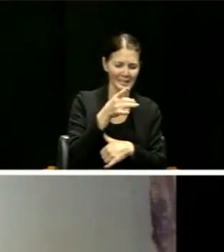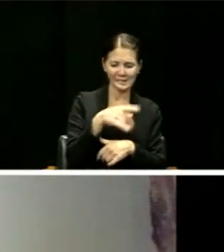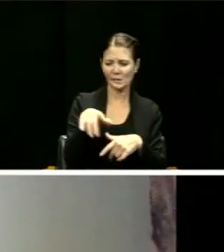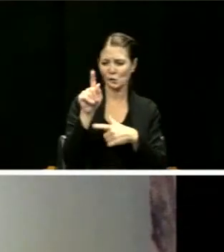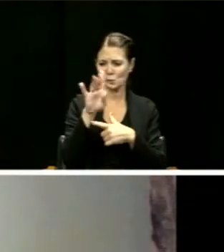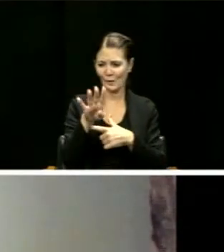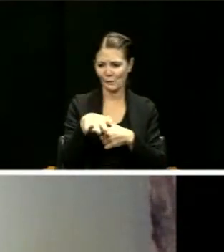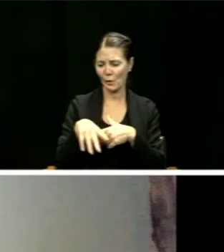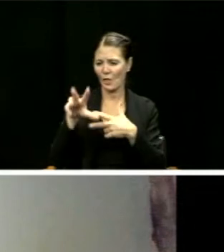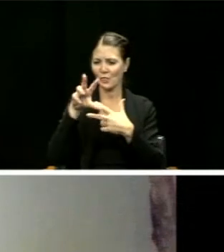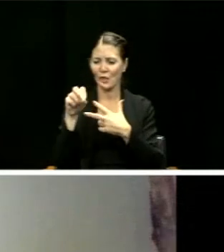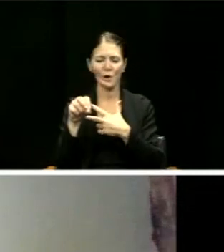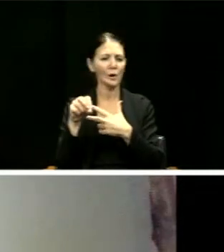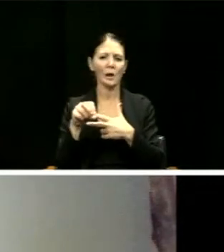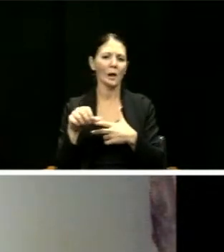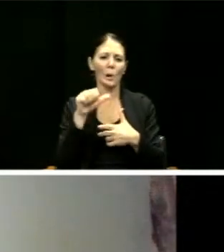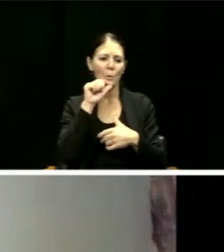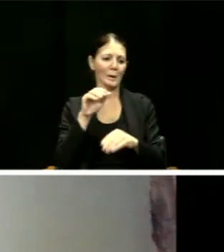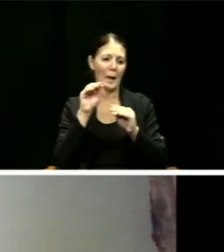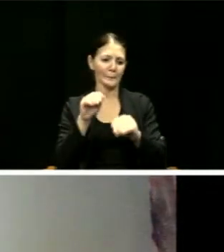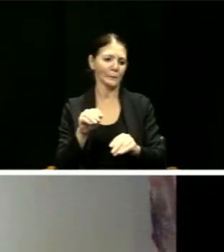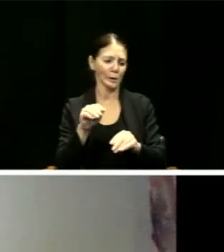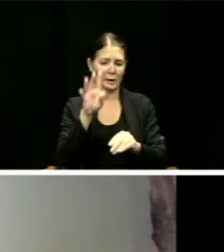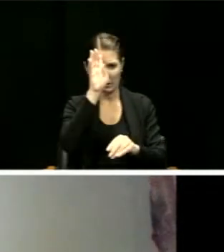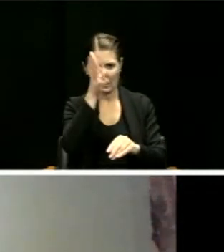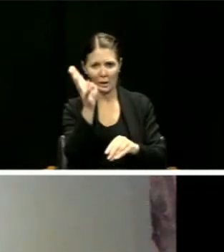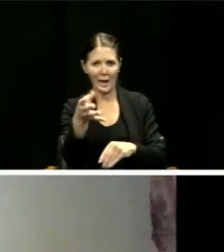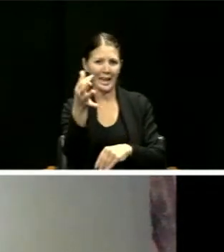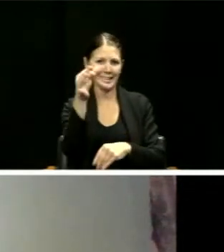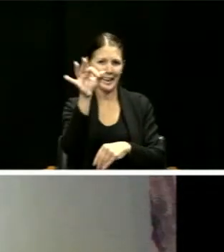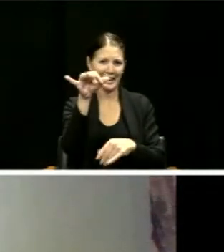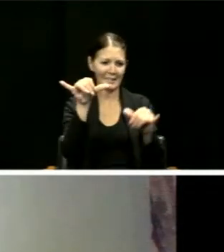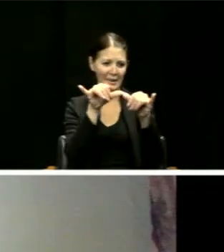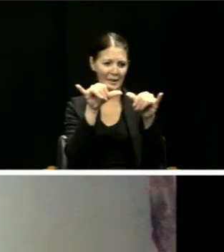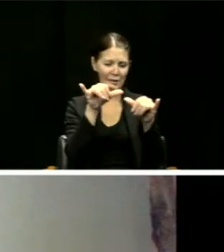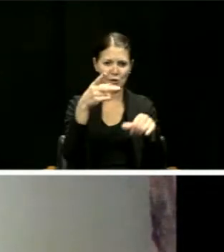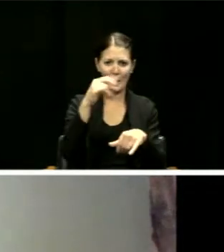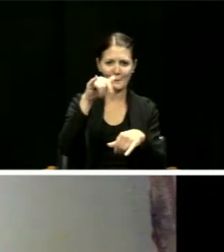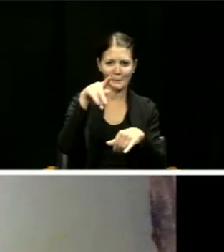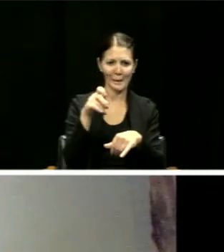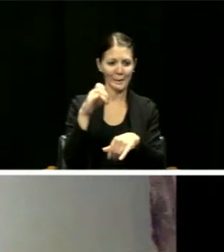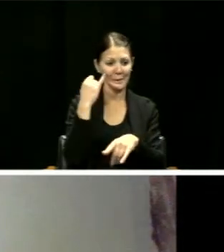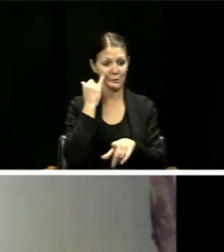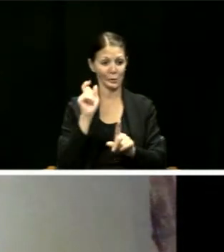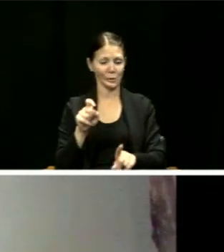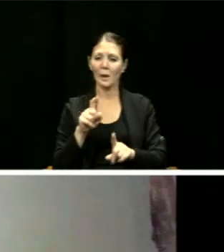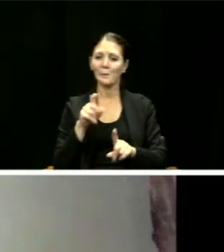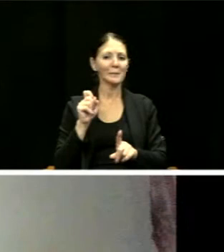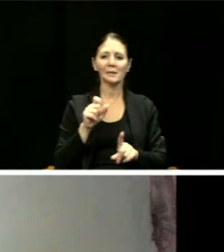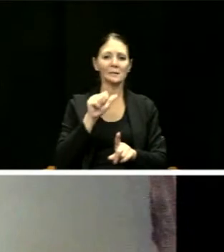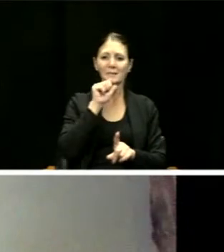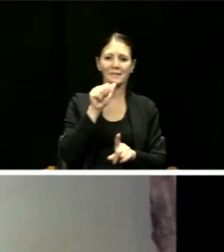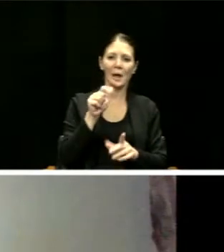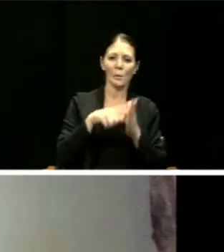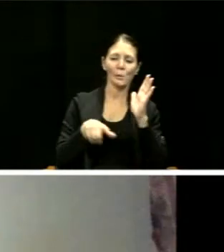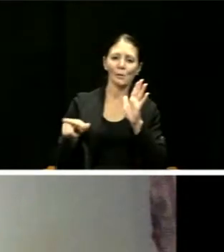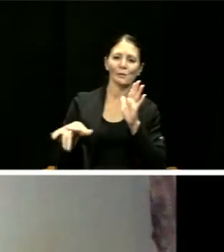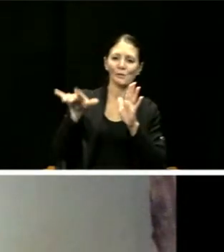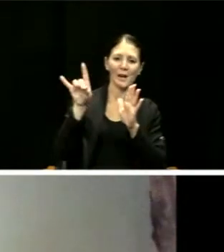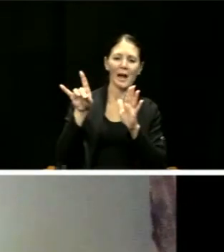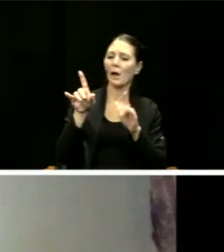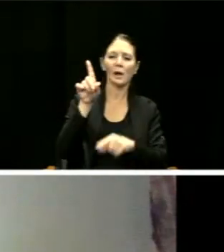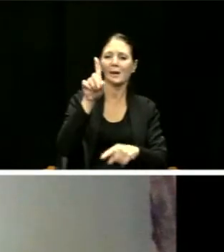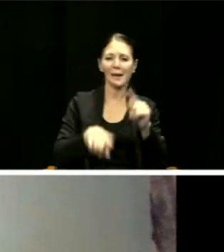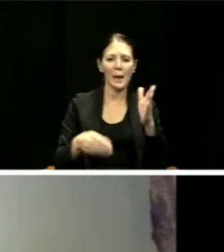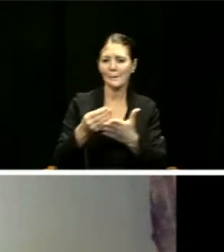30. Like you wouldn't put in a 19-inch pipe if that's what you needed, because it's not one that you find on the shelf. You know, that you